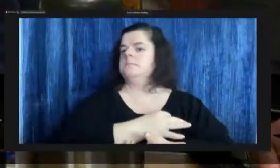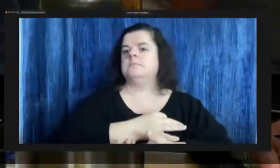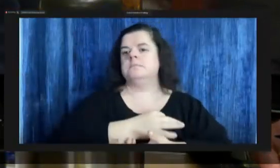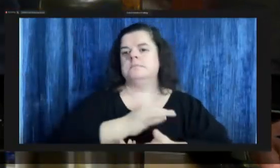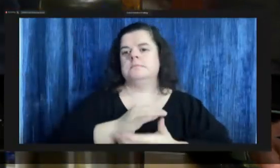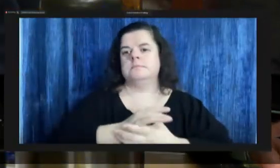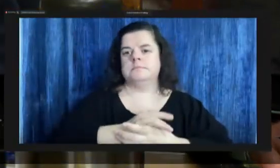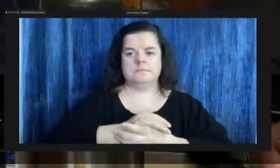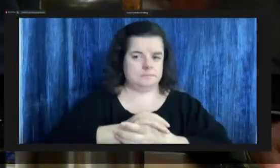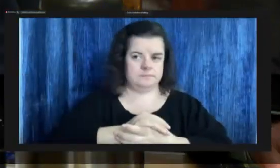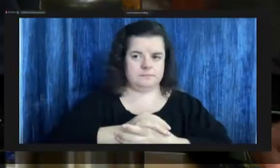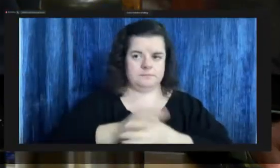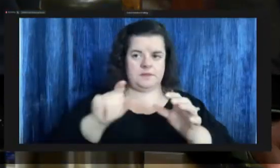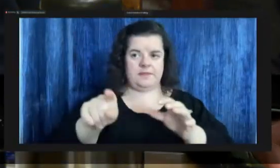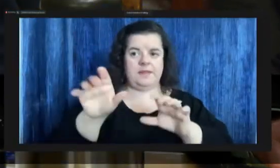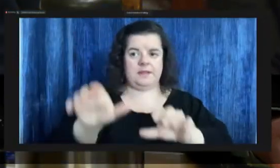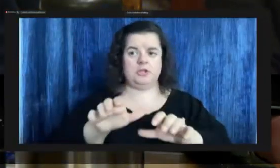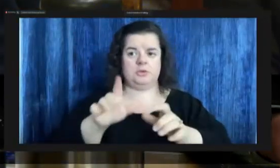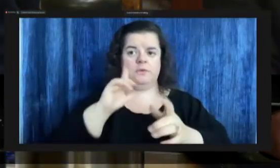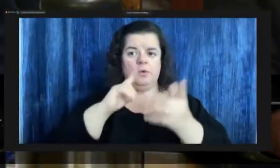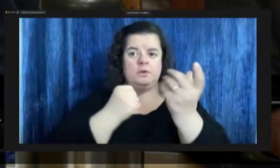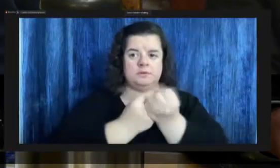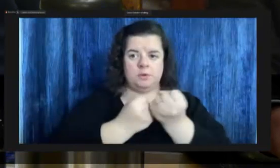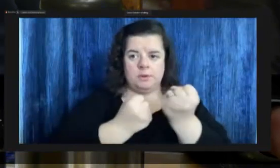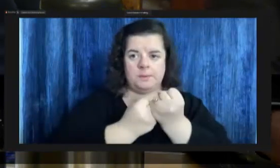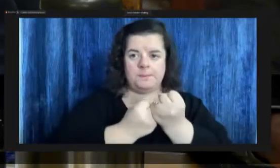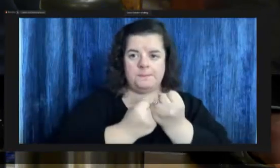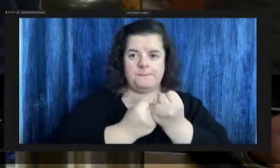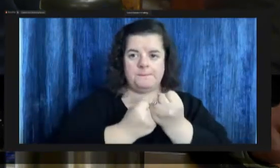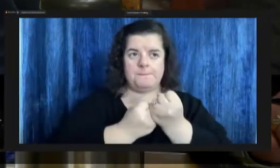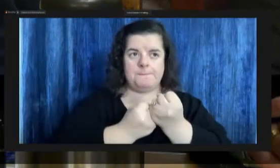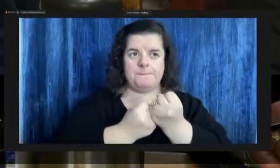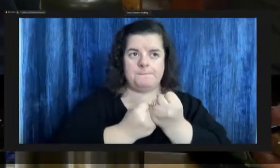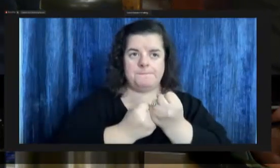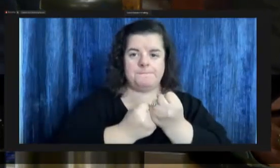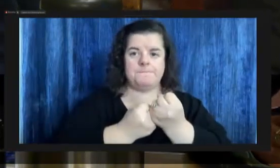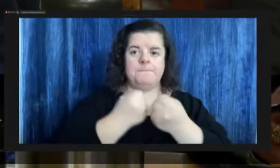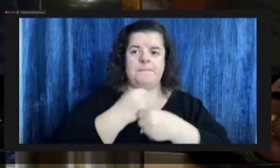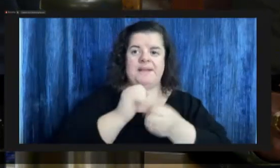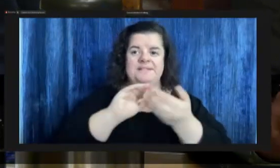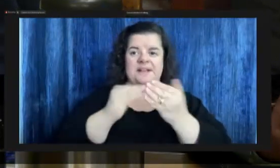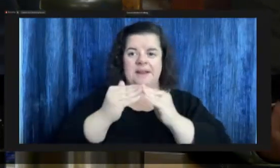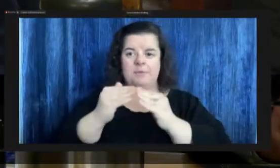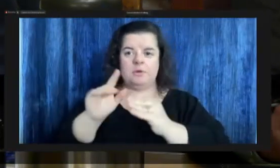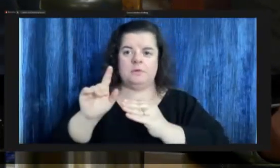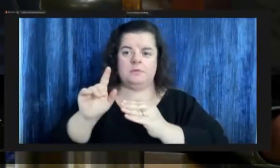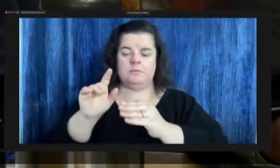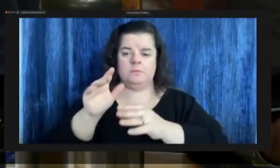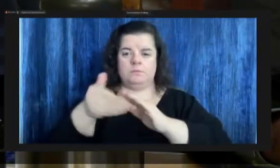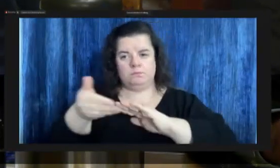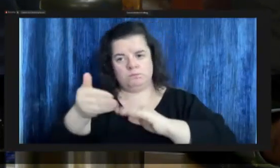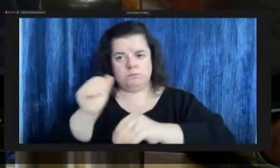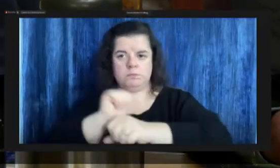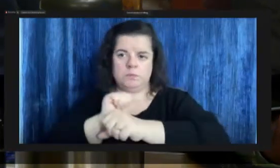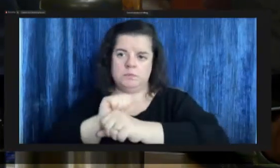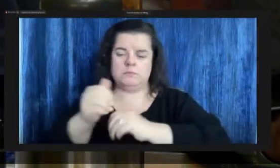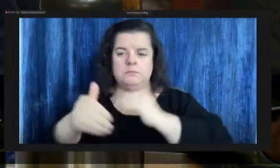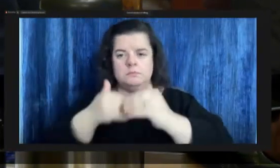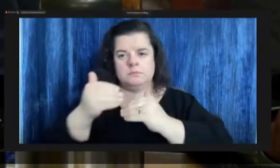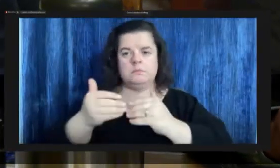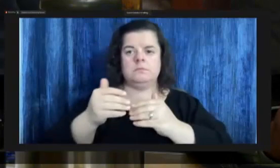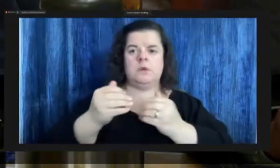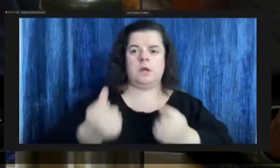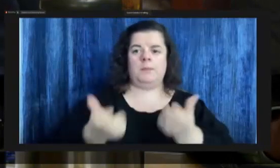how much the staff does to support what makes neighborhoods work, and just the amount that